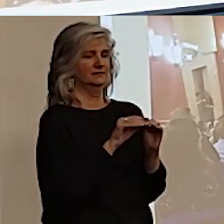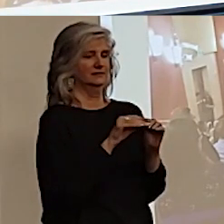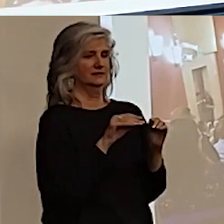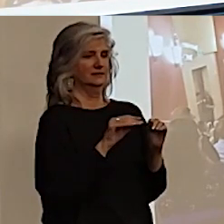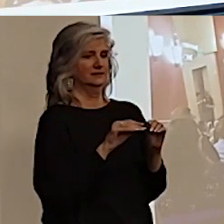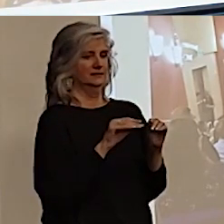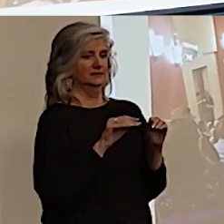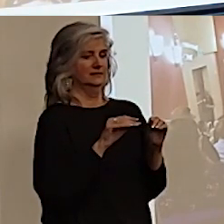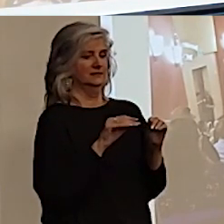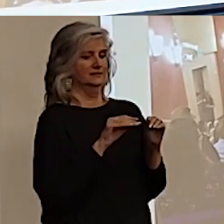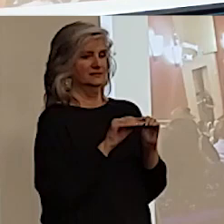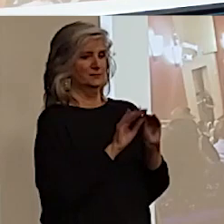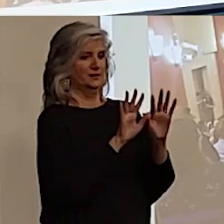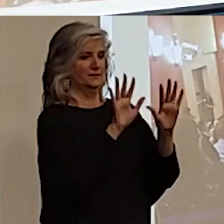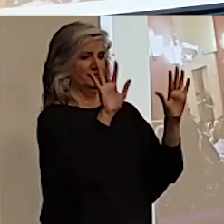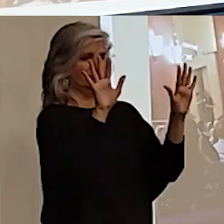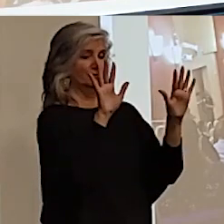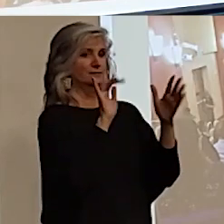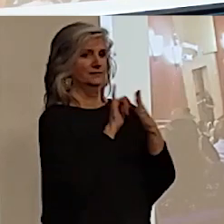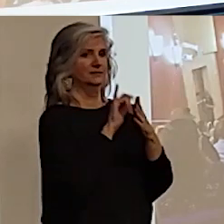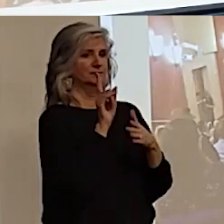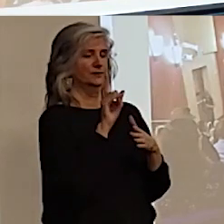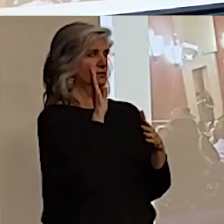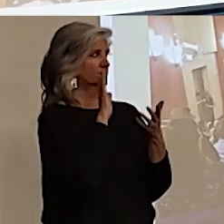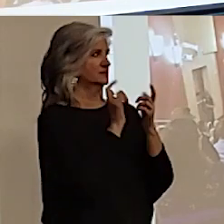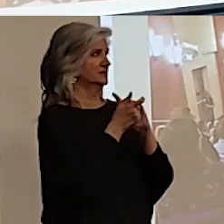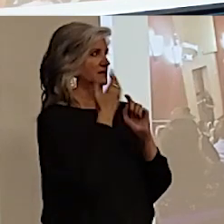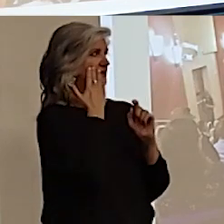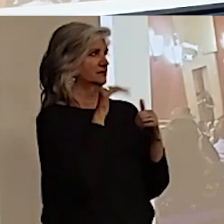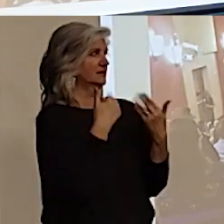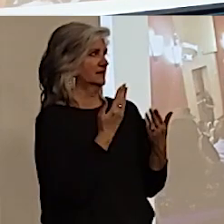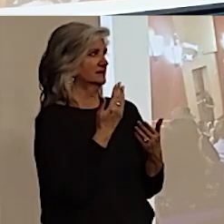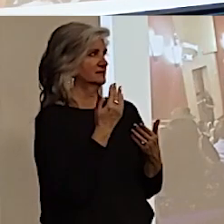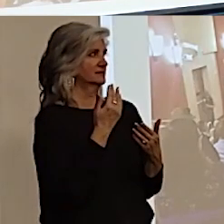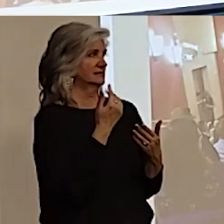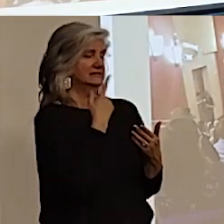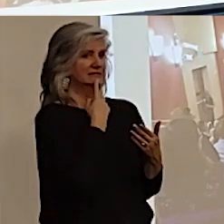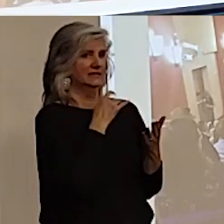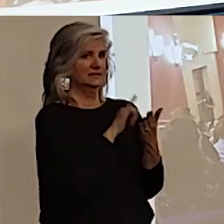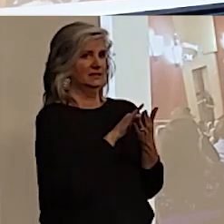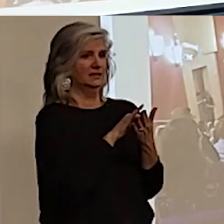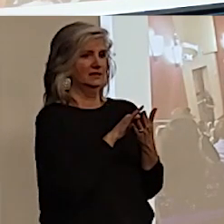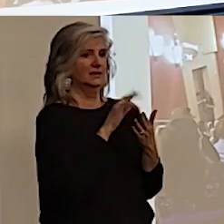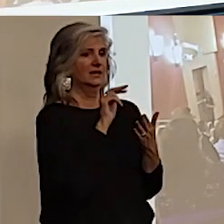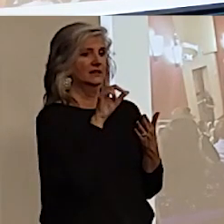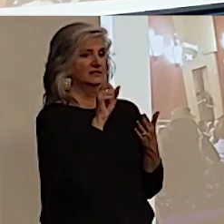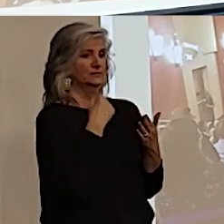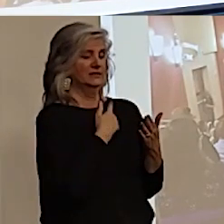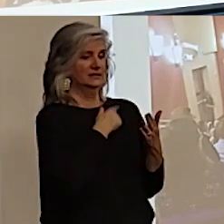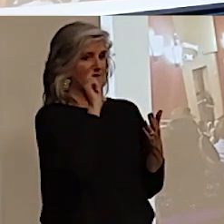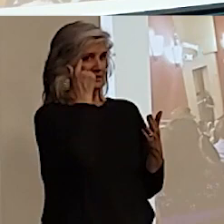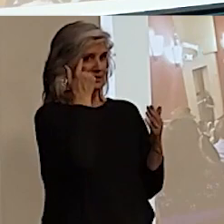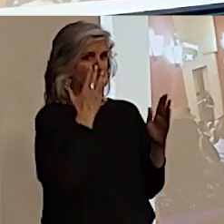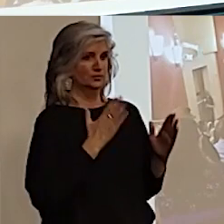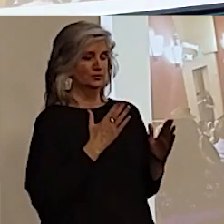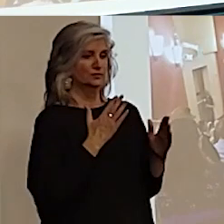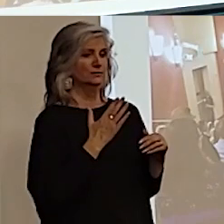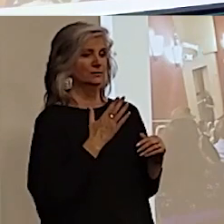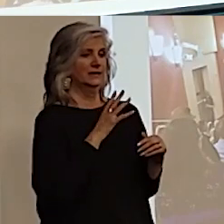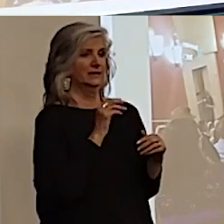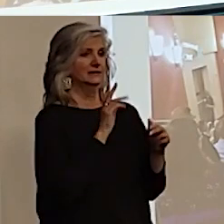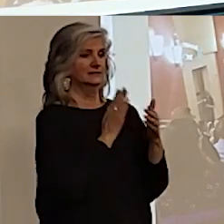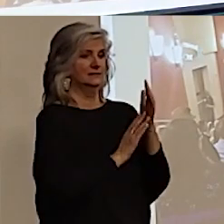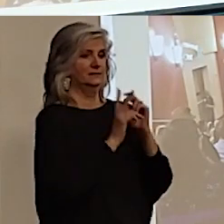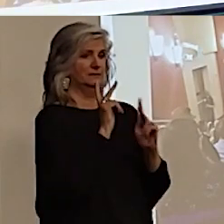ladder, because that's where it's going to change. Honestly, you guys, I don't know how else to say it, but unless we can get a governor and some